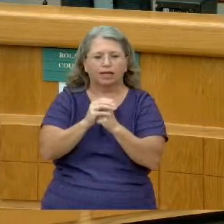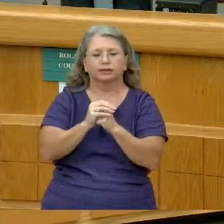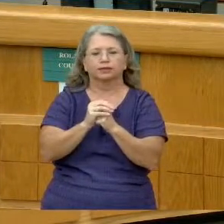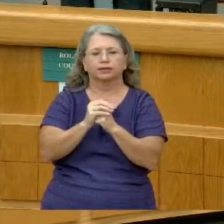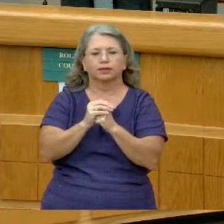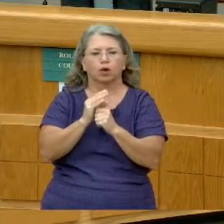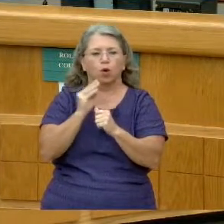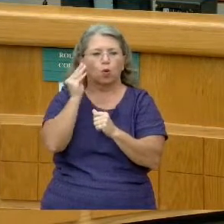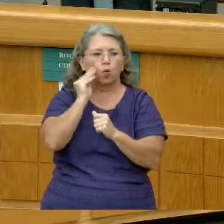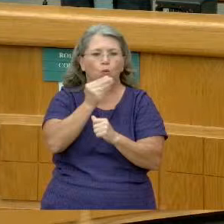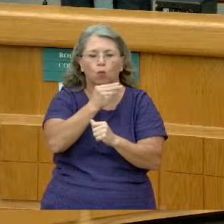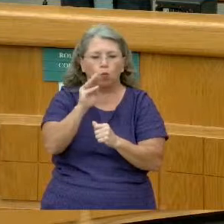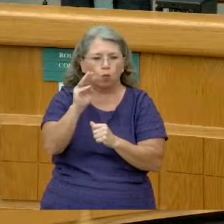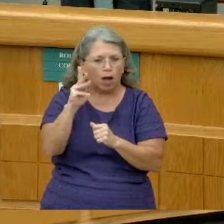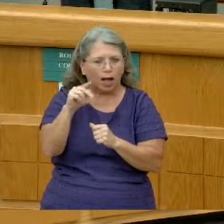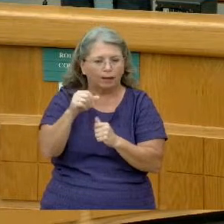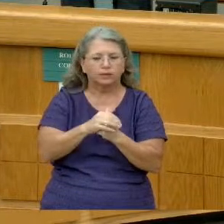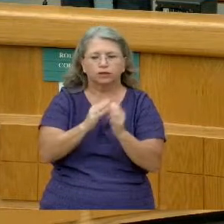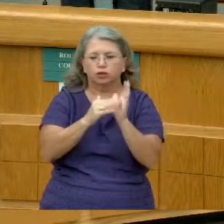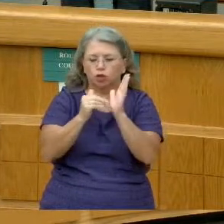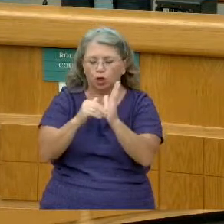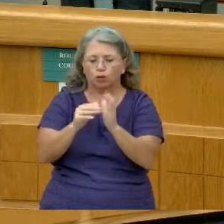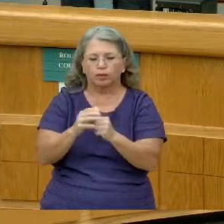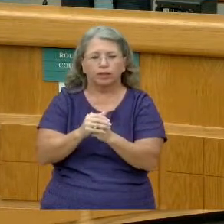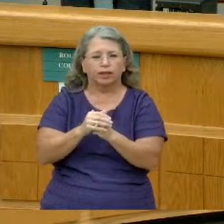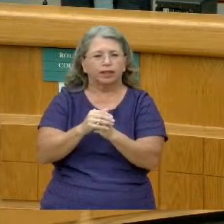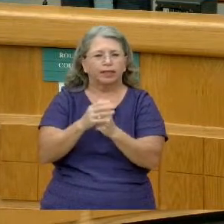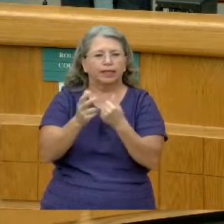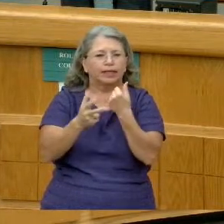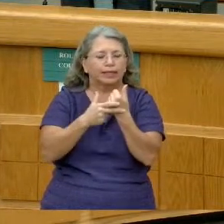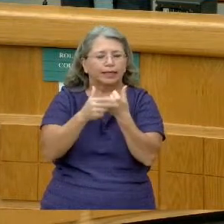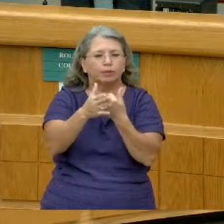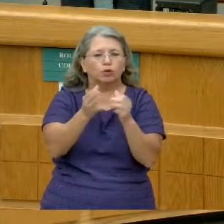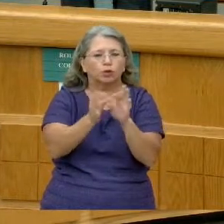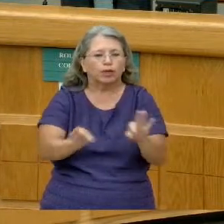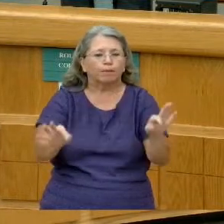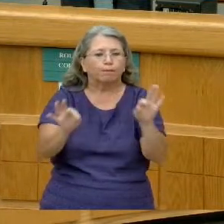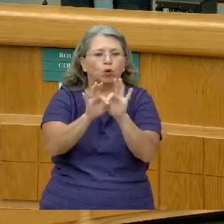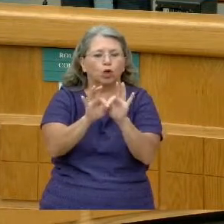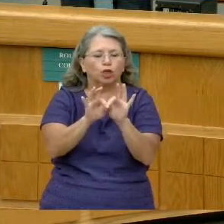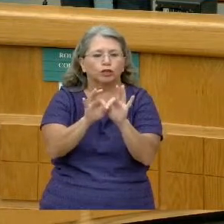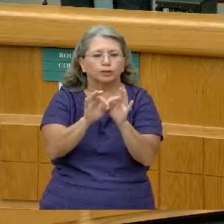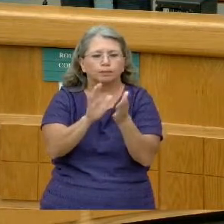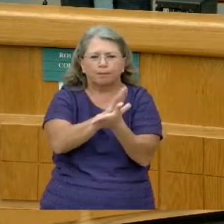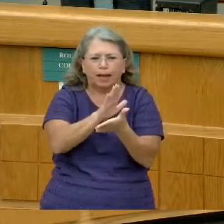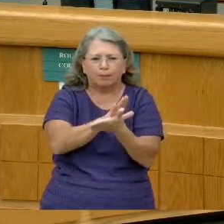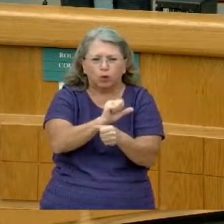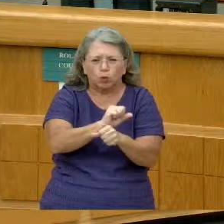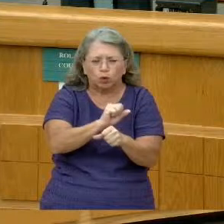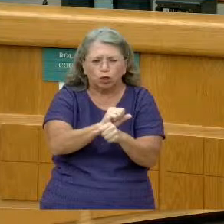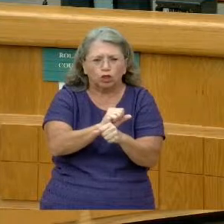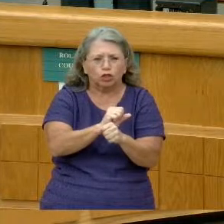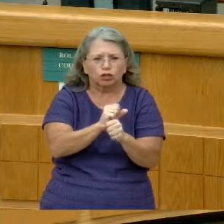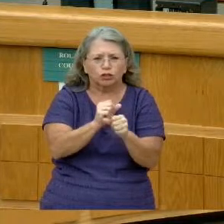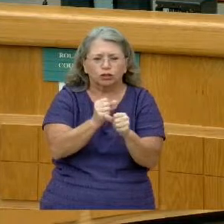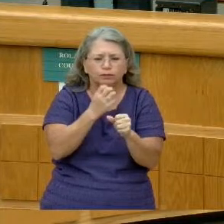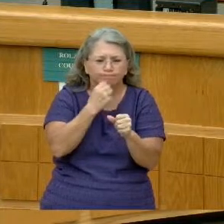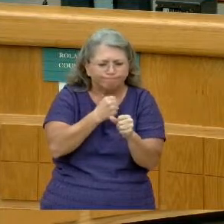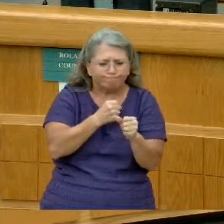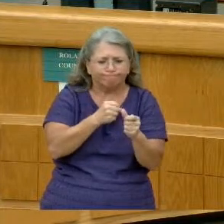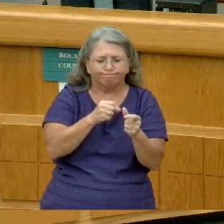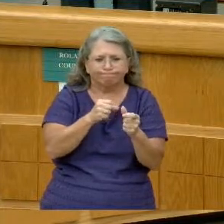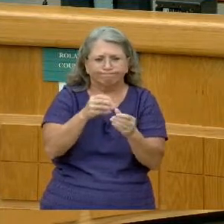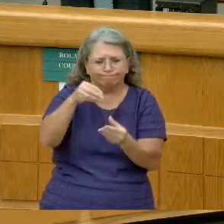you to secure your documents. I want you to remember to keep copies of important personal documents and make sure that they're put